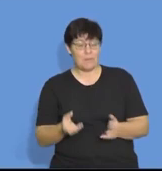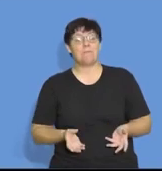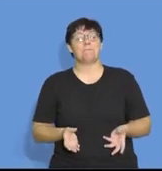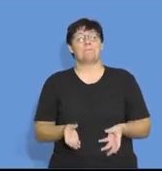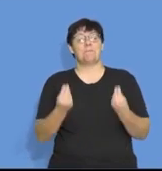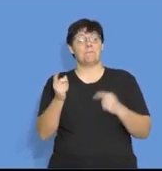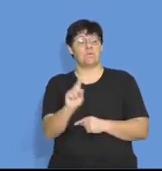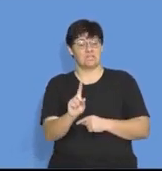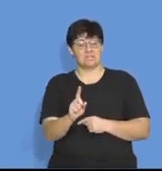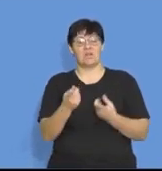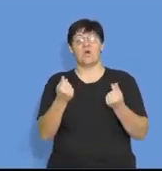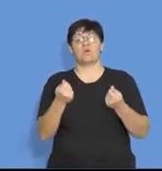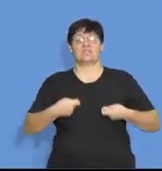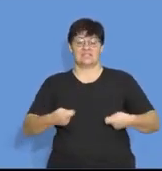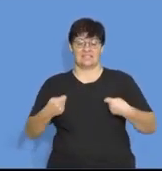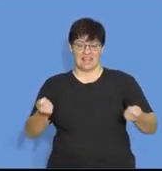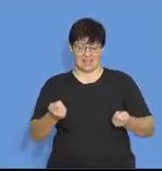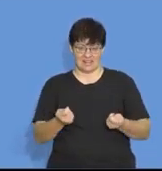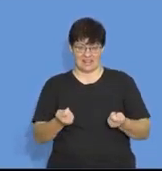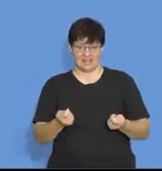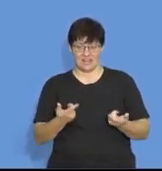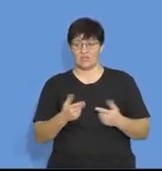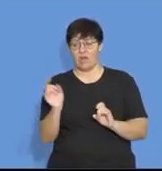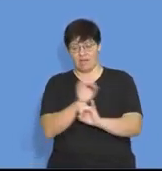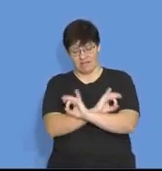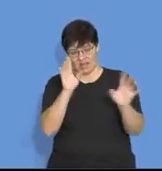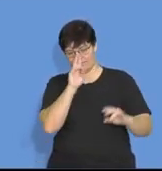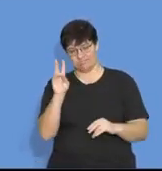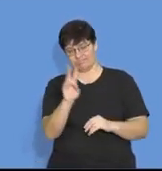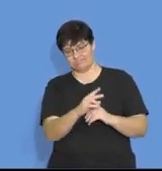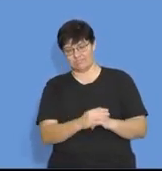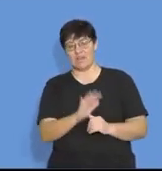your cost of sales figure, as you can clearly see, is